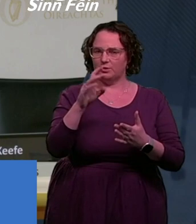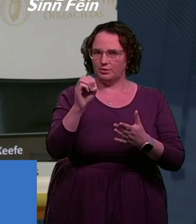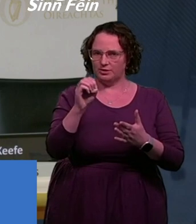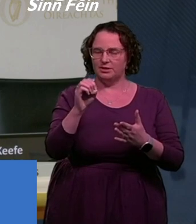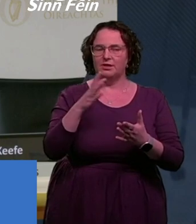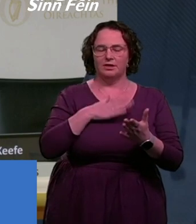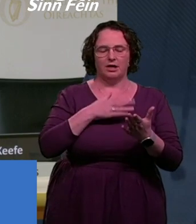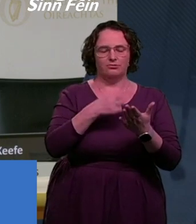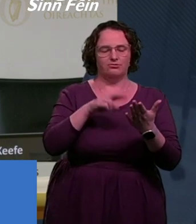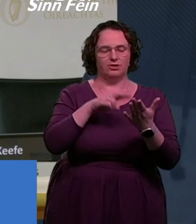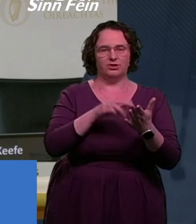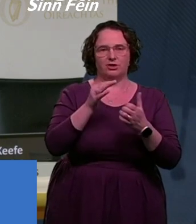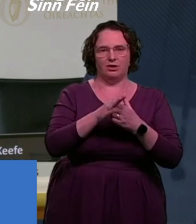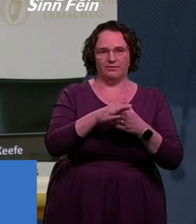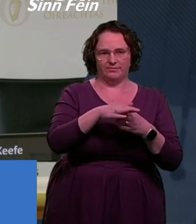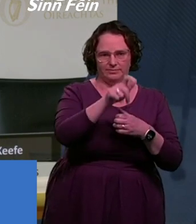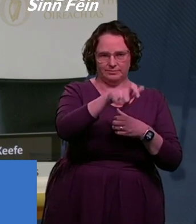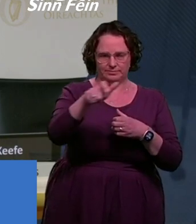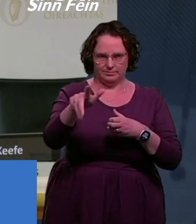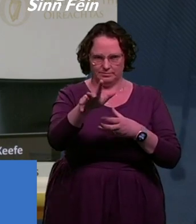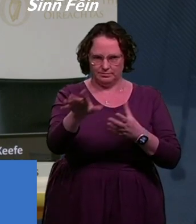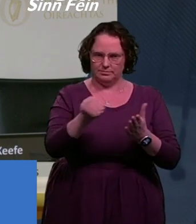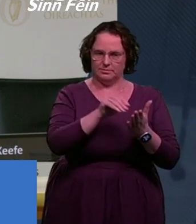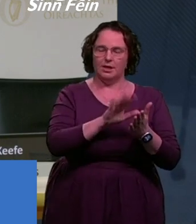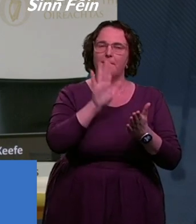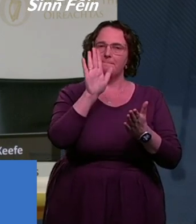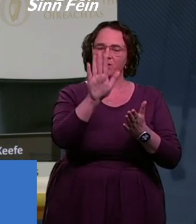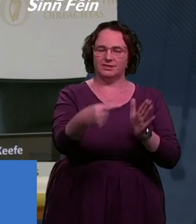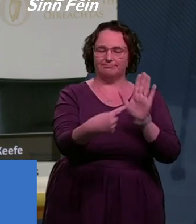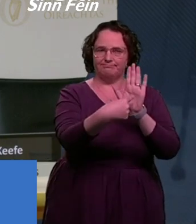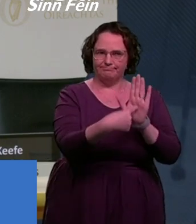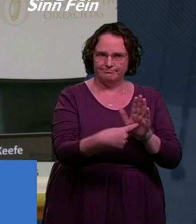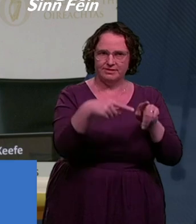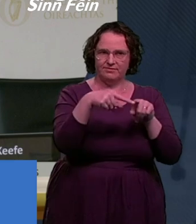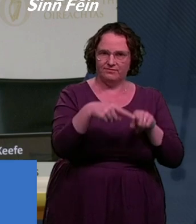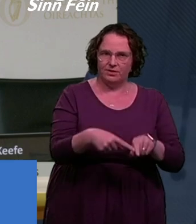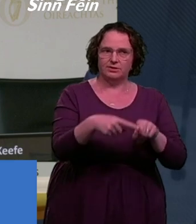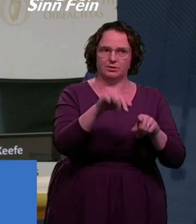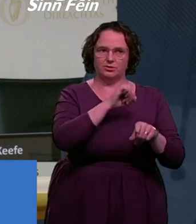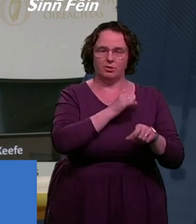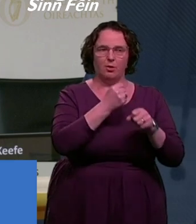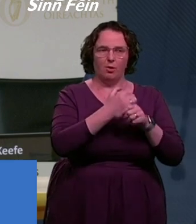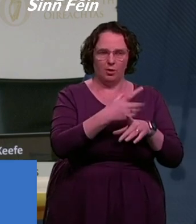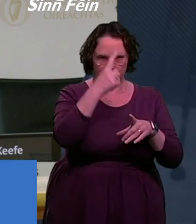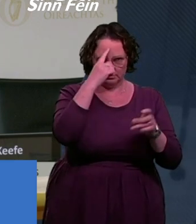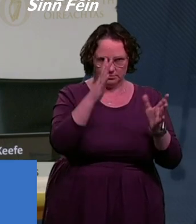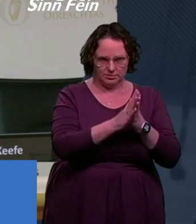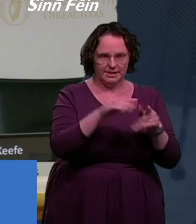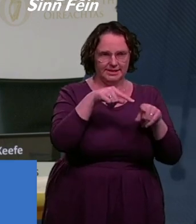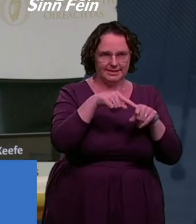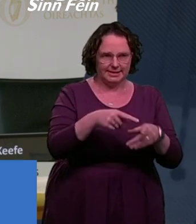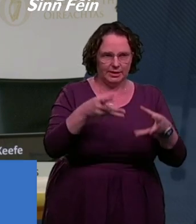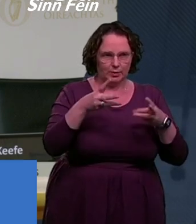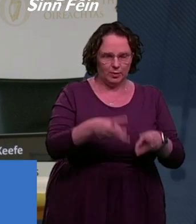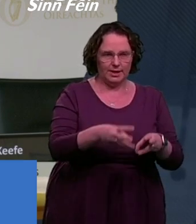of certificates have to adhere to, so that we know everyone is practicing this way. And if a parent sees something that they